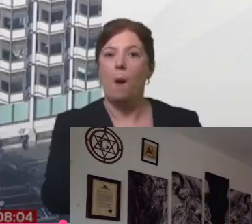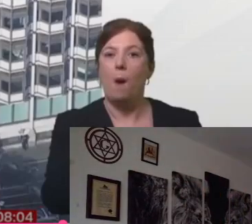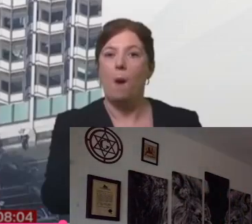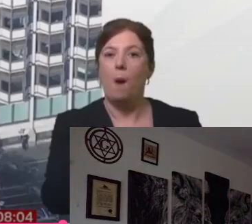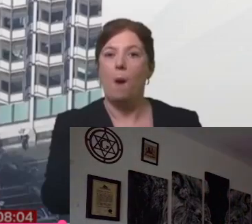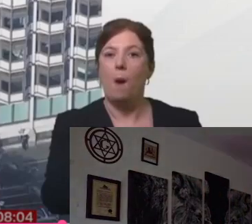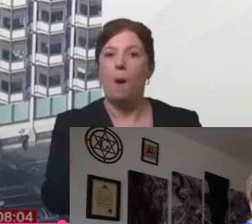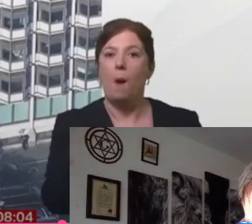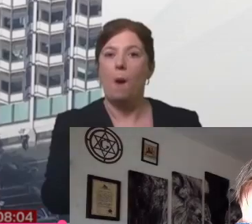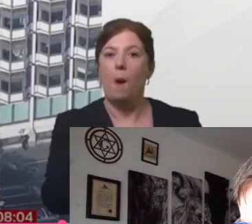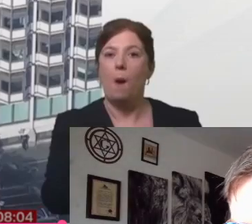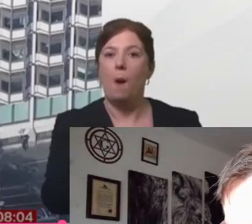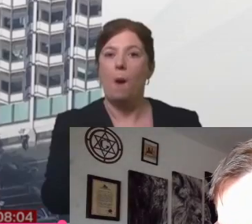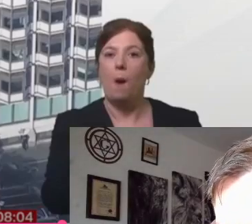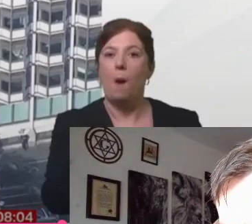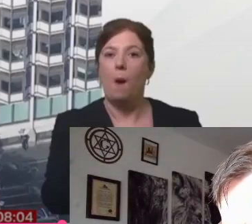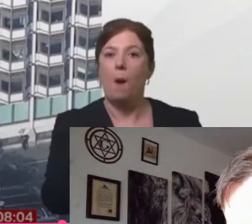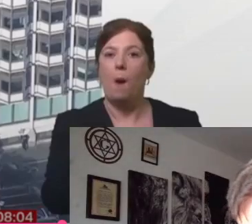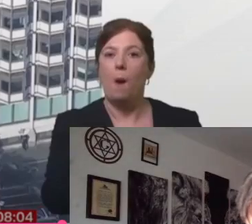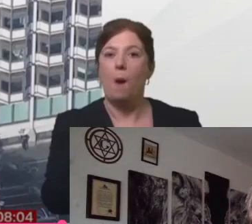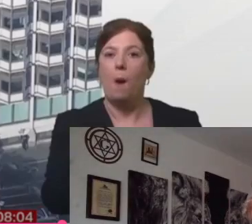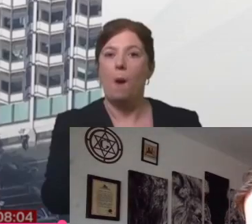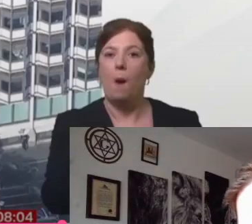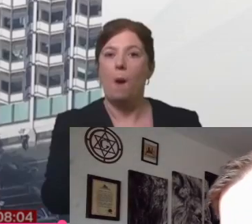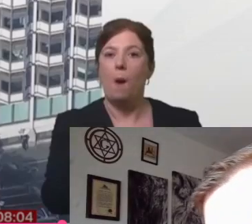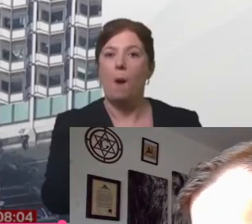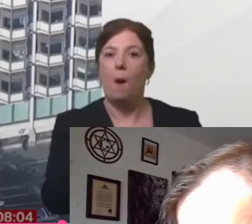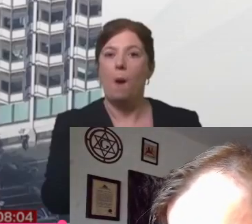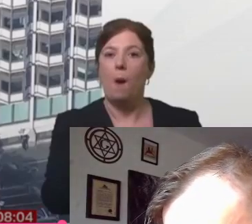of your skin, it would all be about your accent and where you were fae.